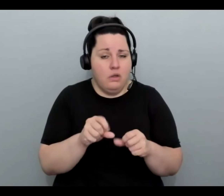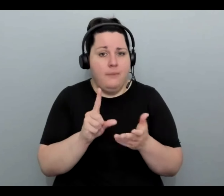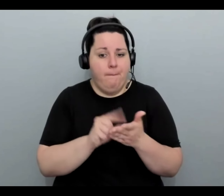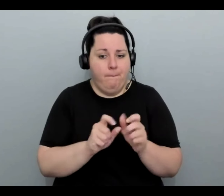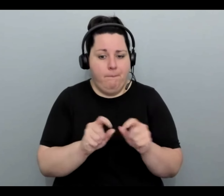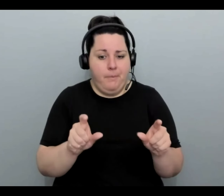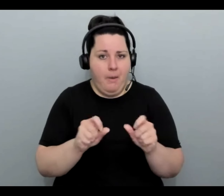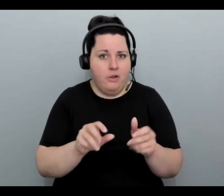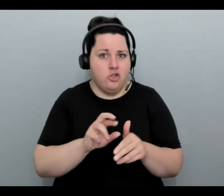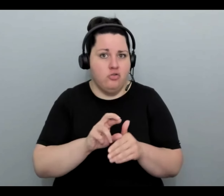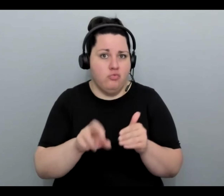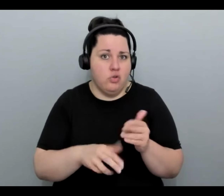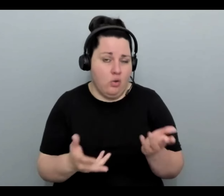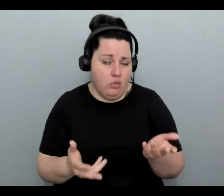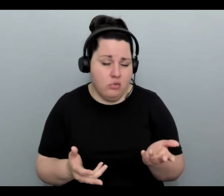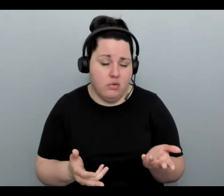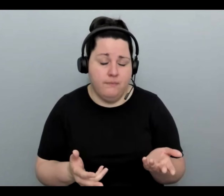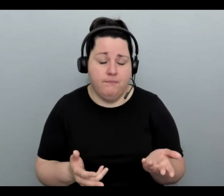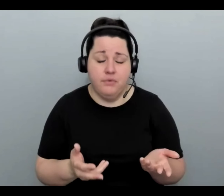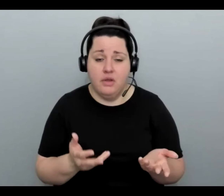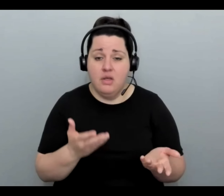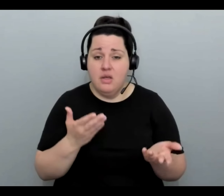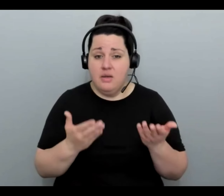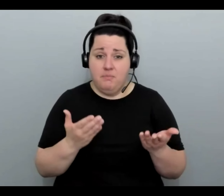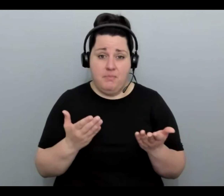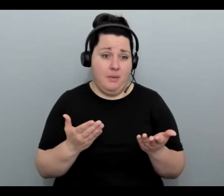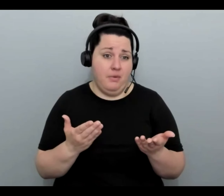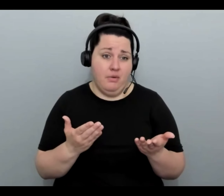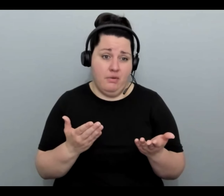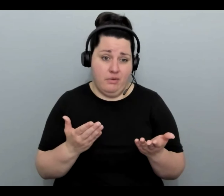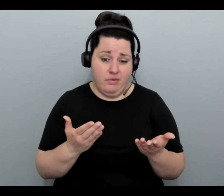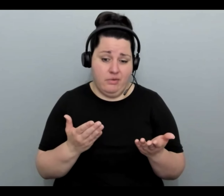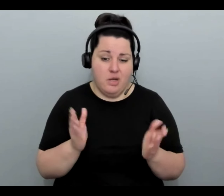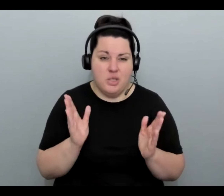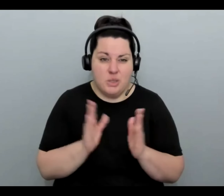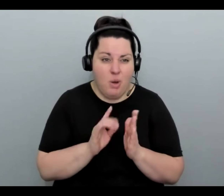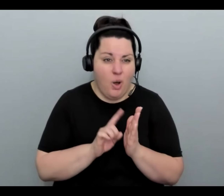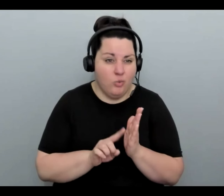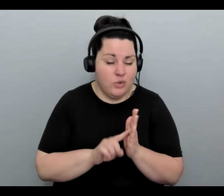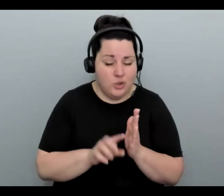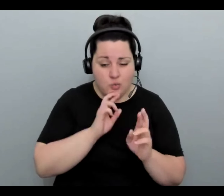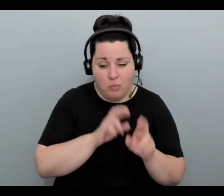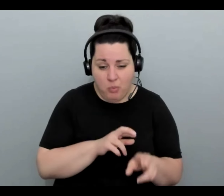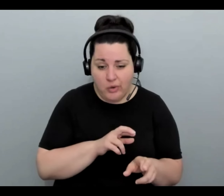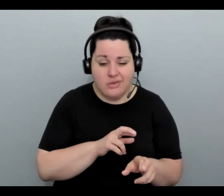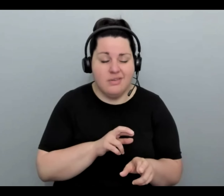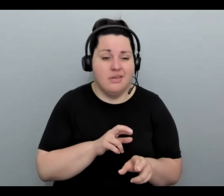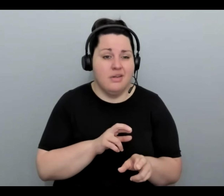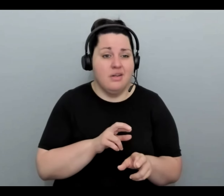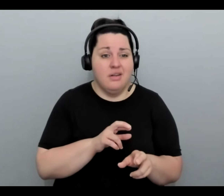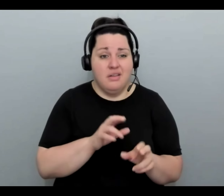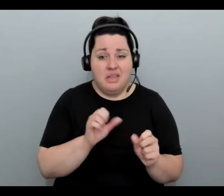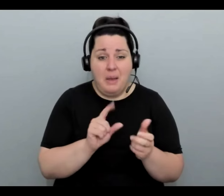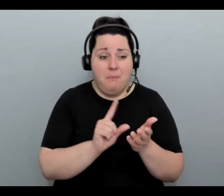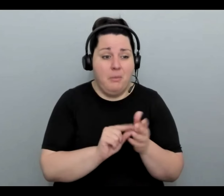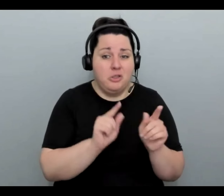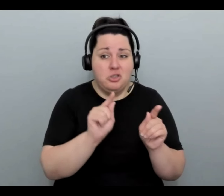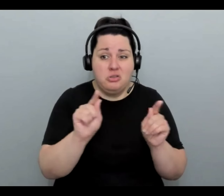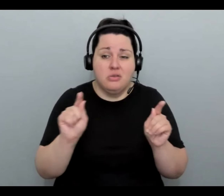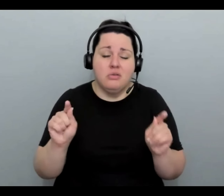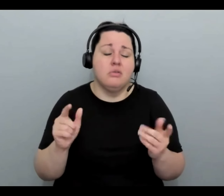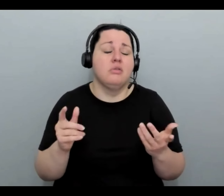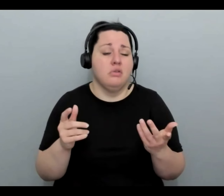research findings. Even if you're just doing small research reports and things like that that could be published somewhere, you want to take